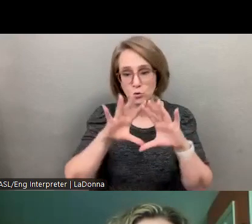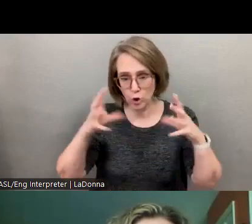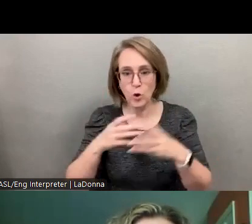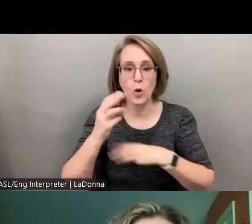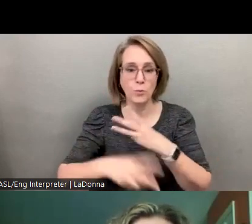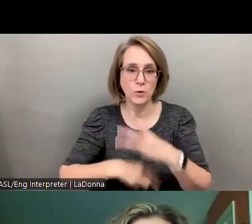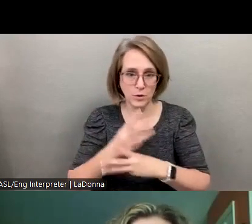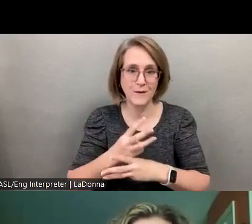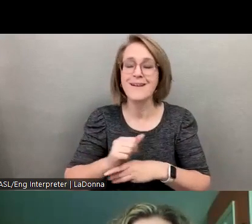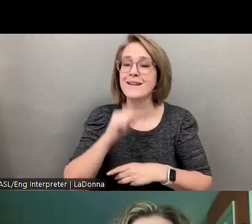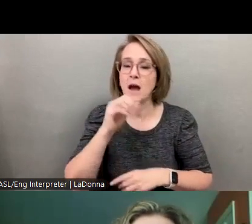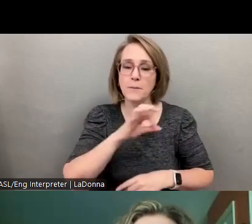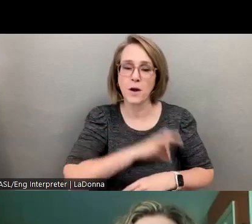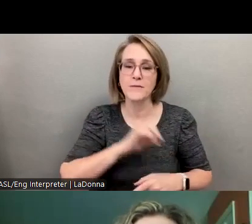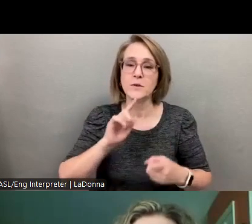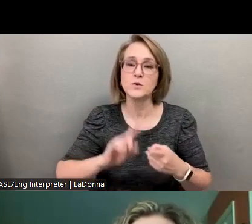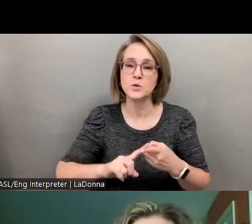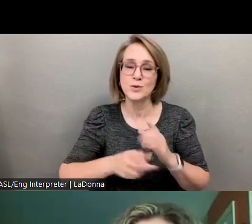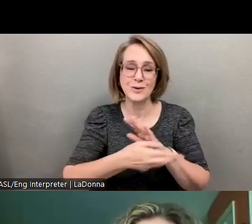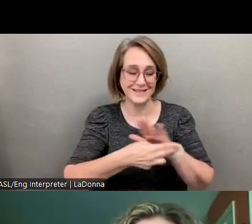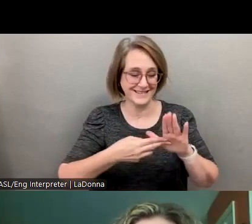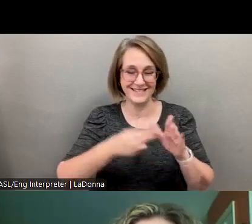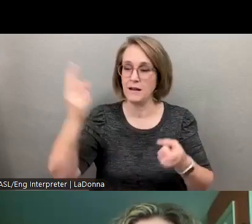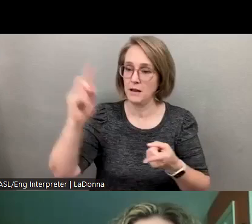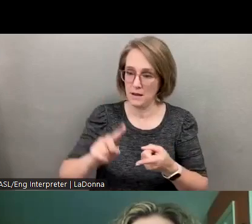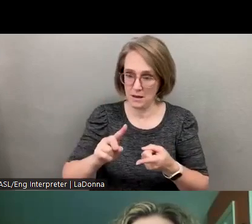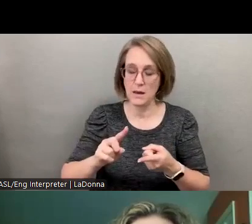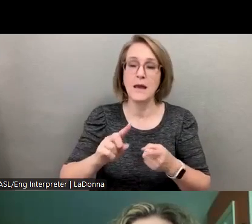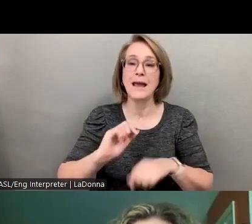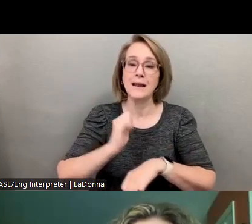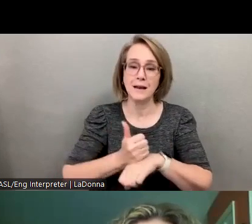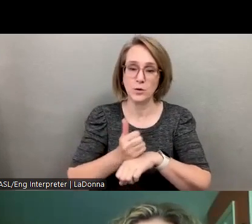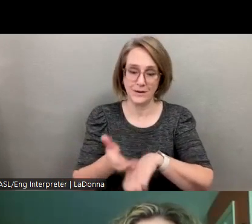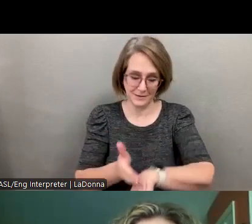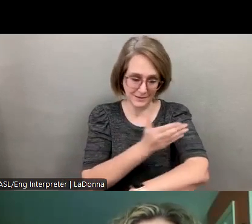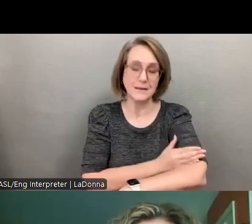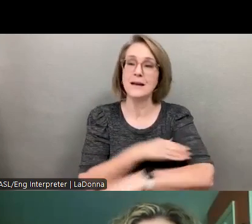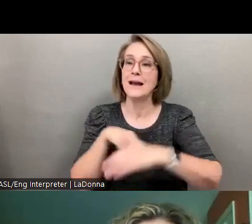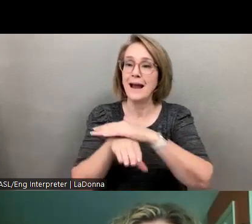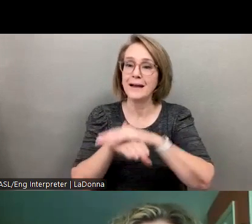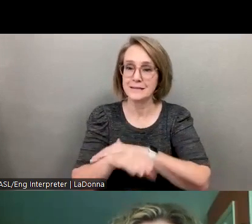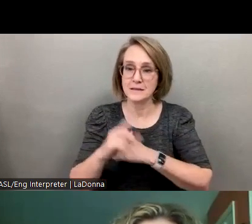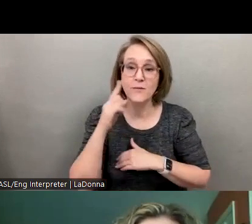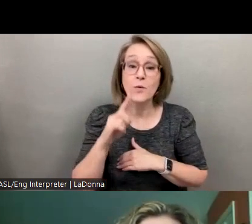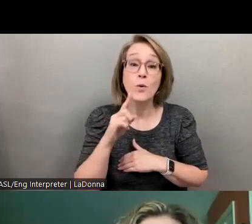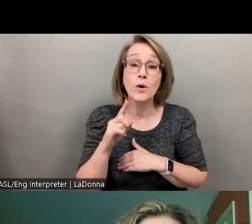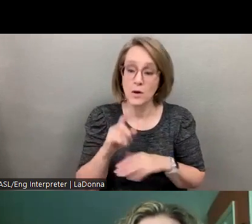to destigmatize mental illness and increase access to affordable, quality treatment, particularly for